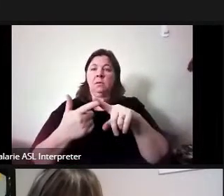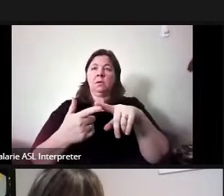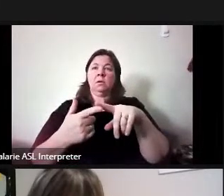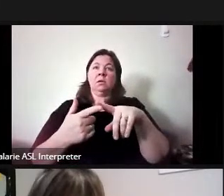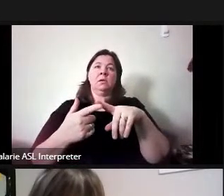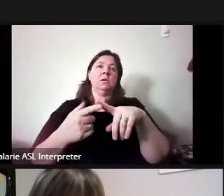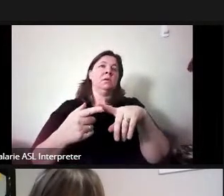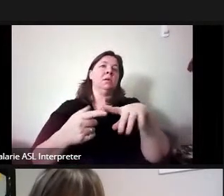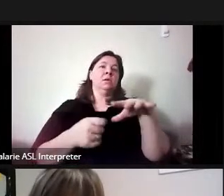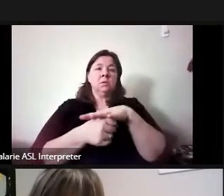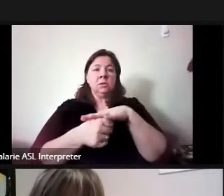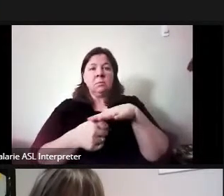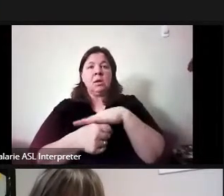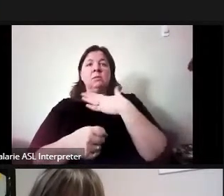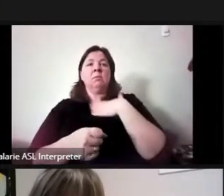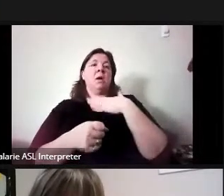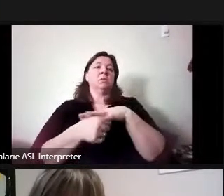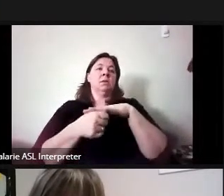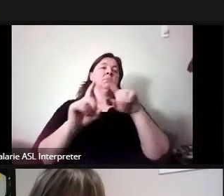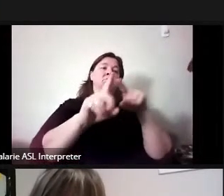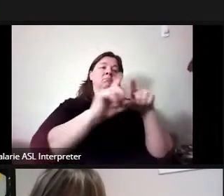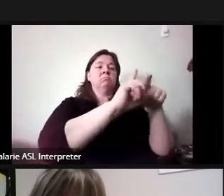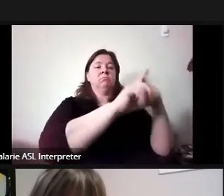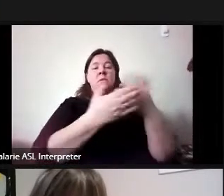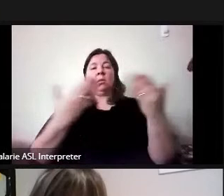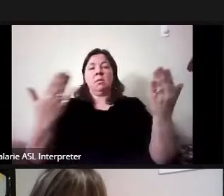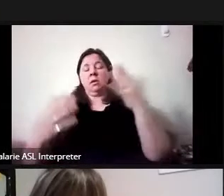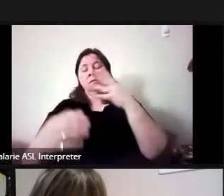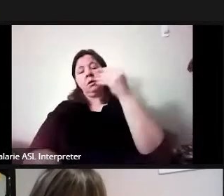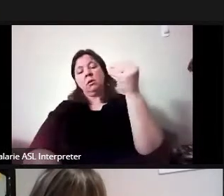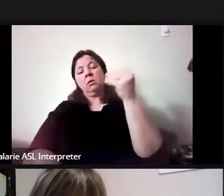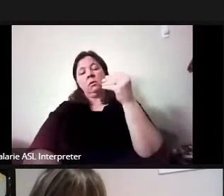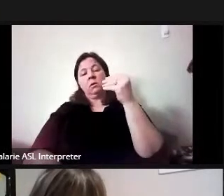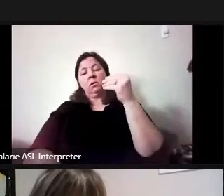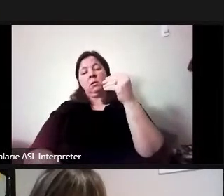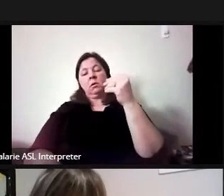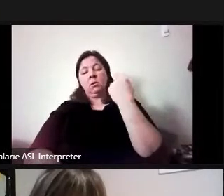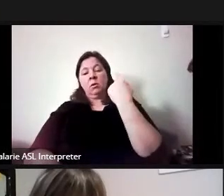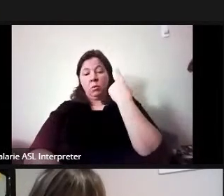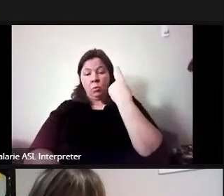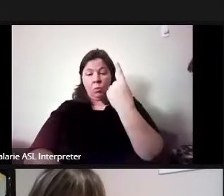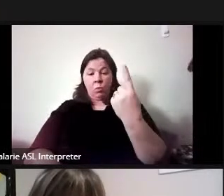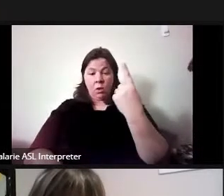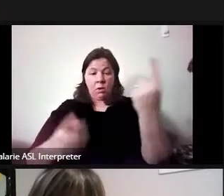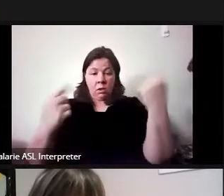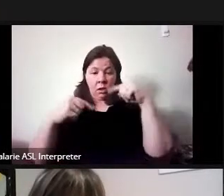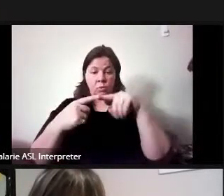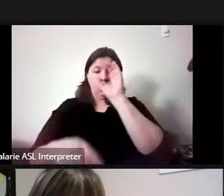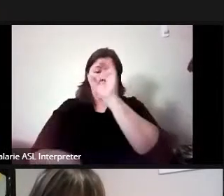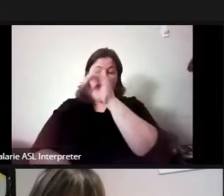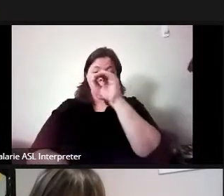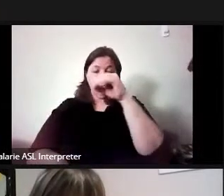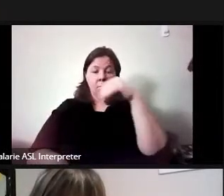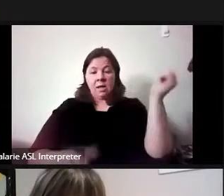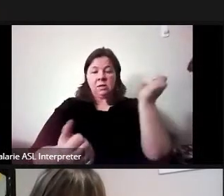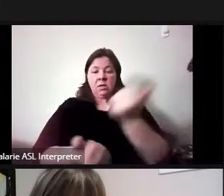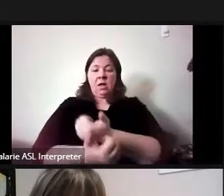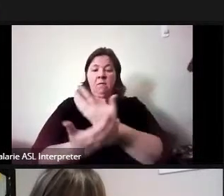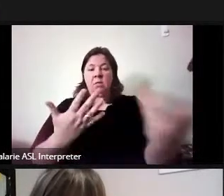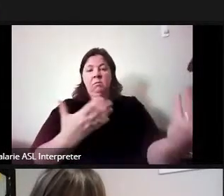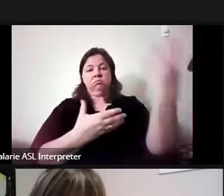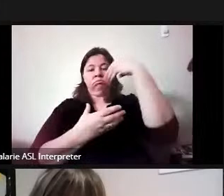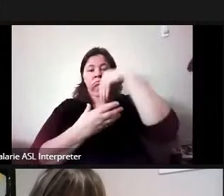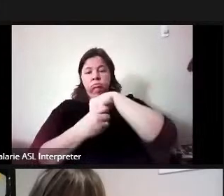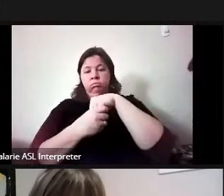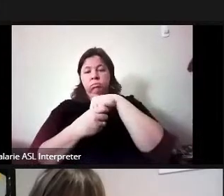space and so many things, you know. And once they come to Onpassive, like everything is like